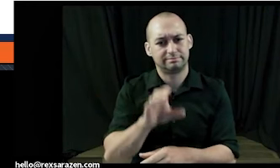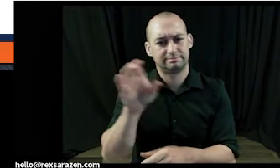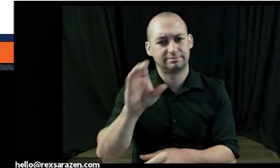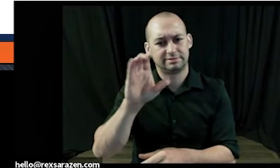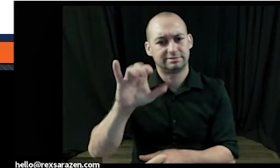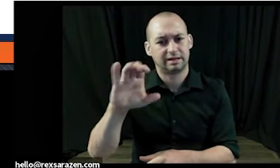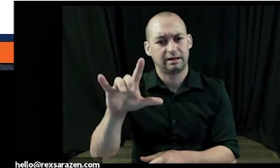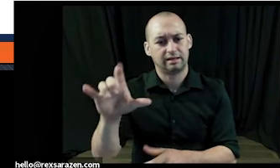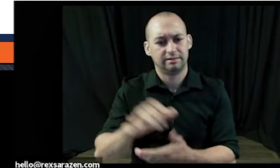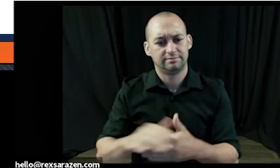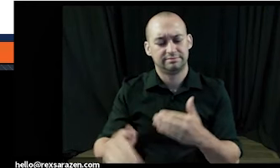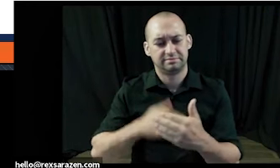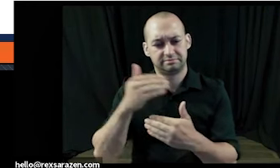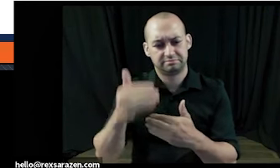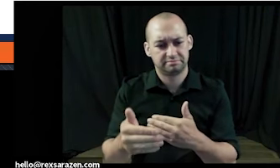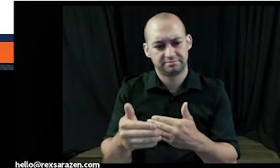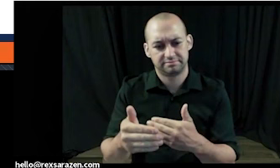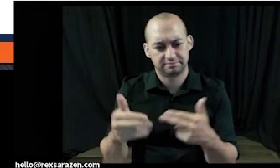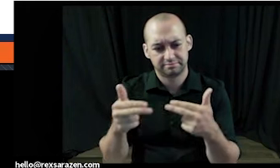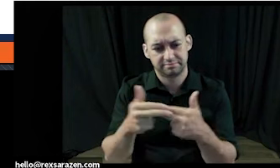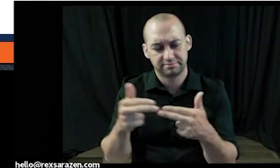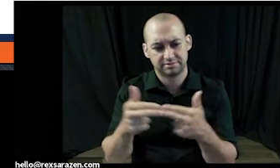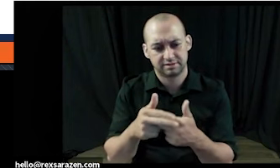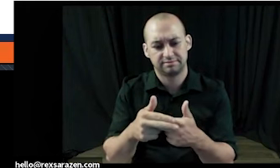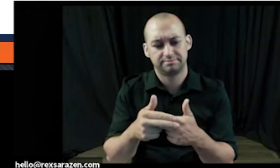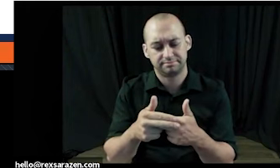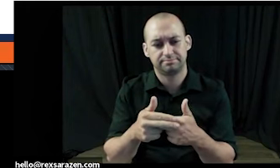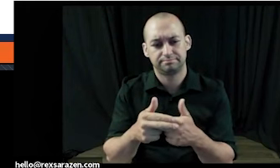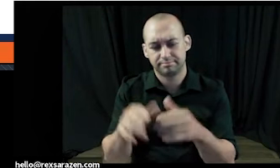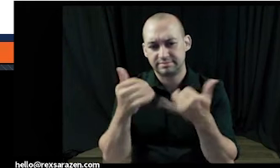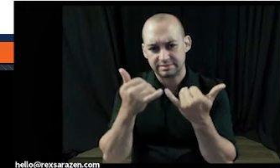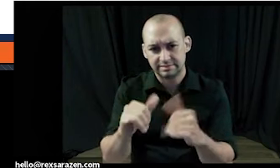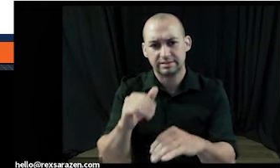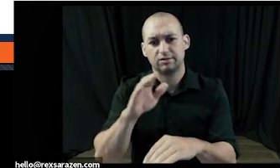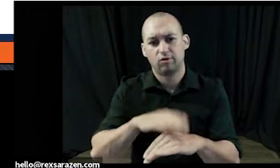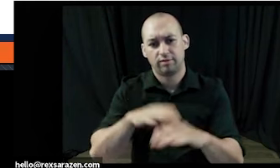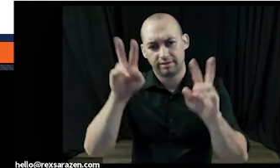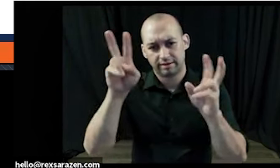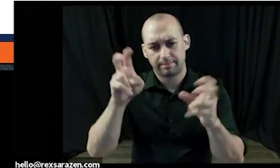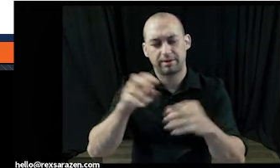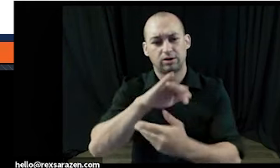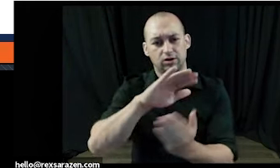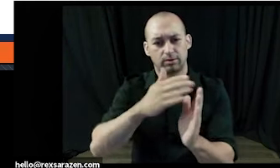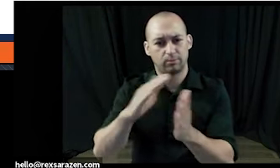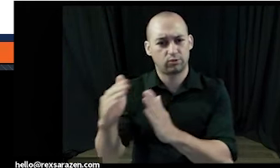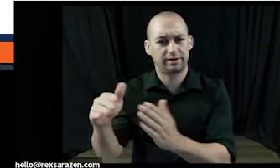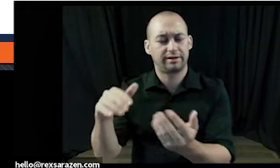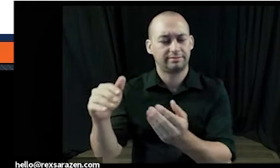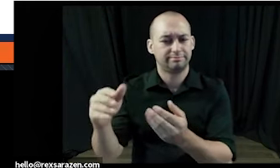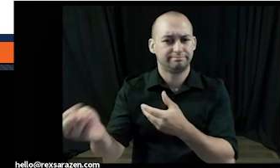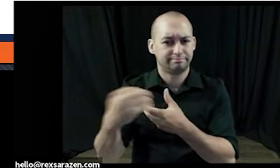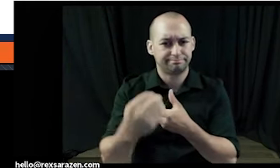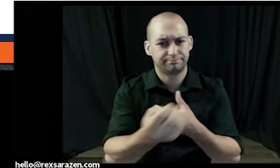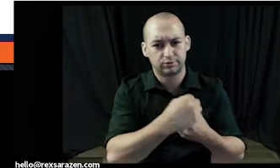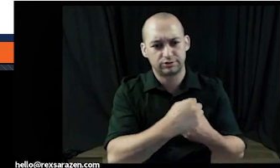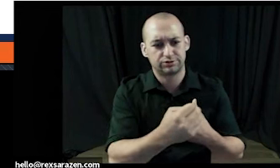In the next slide, we are still on the subject of community outreach. Our team aims